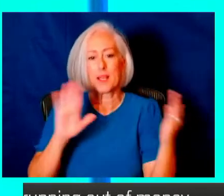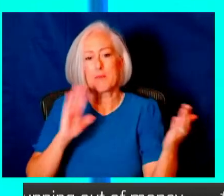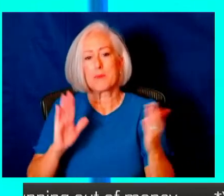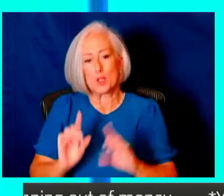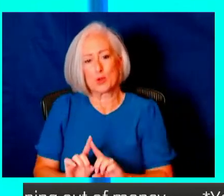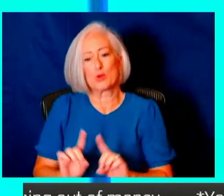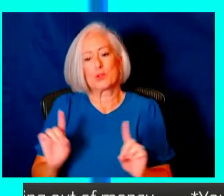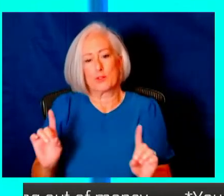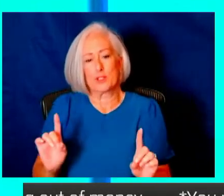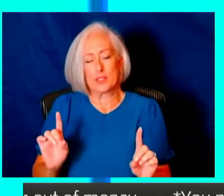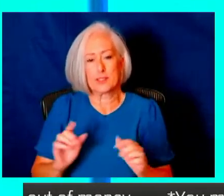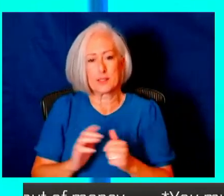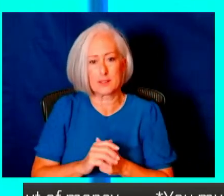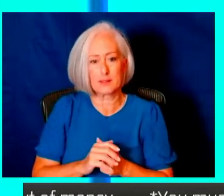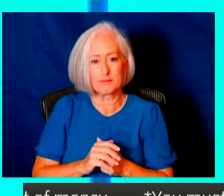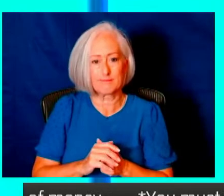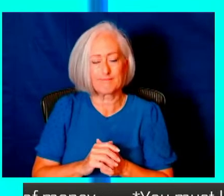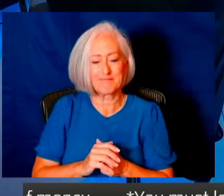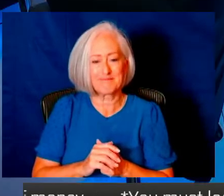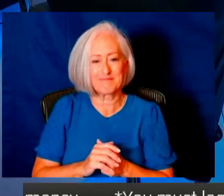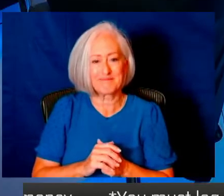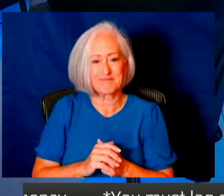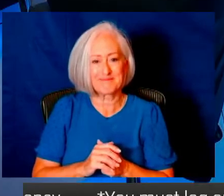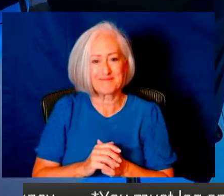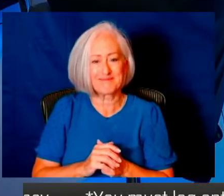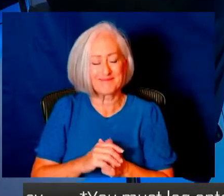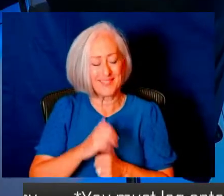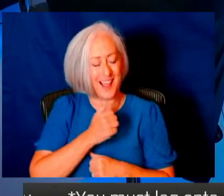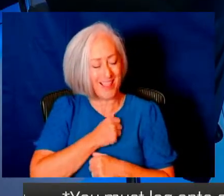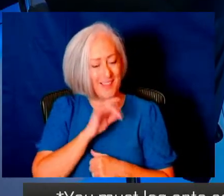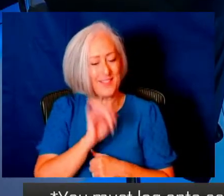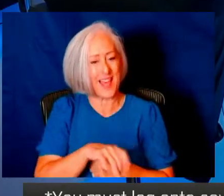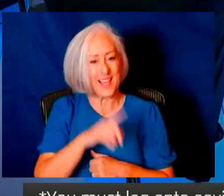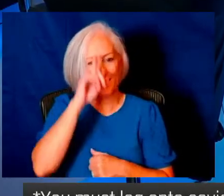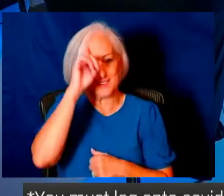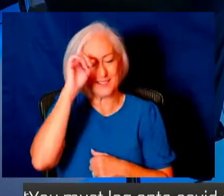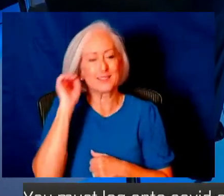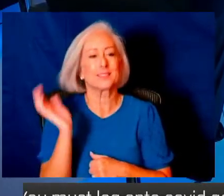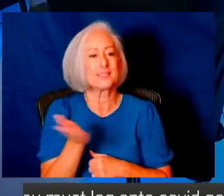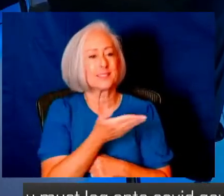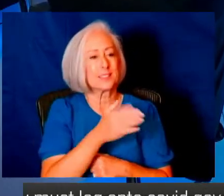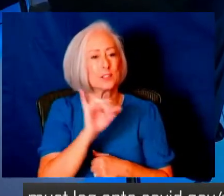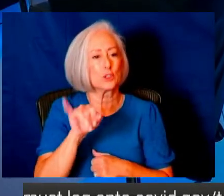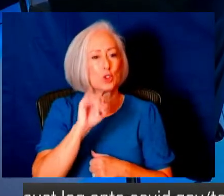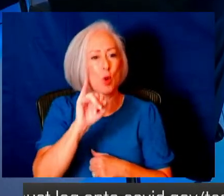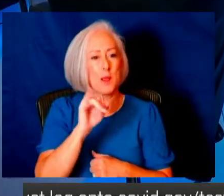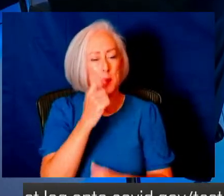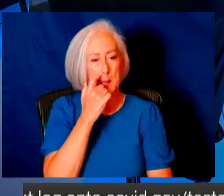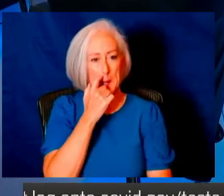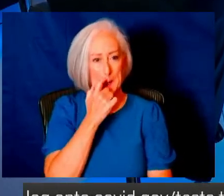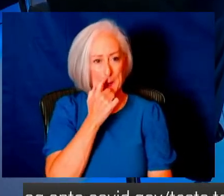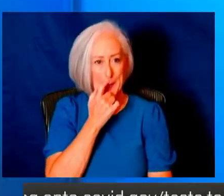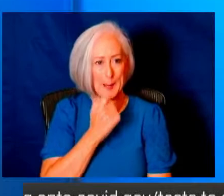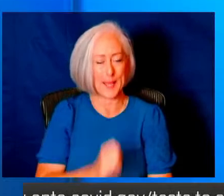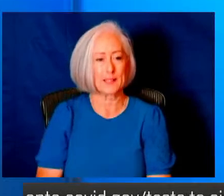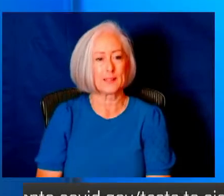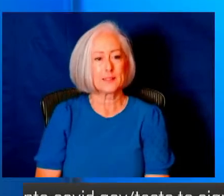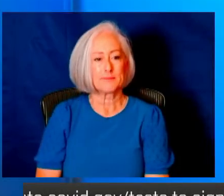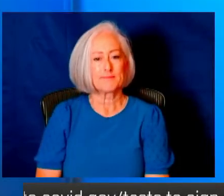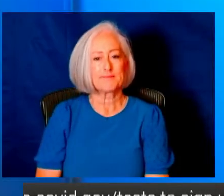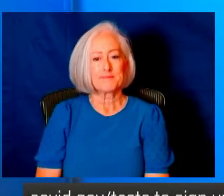things that separate us. I love that. I want to come back to that in just a minute. Joy, final thoughts? I would just like to